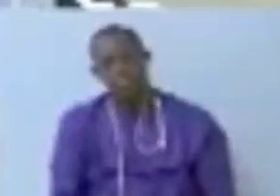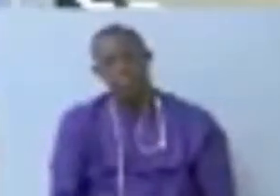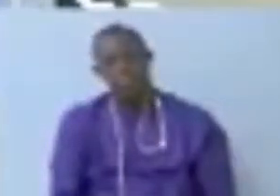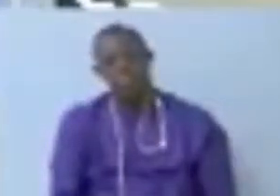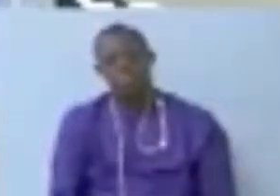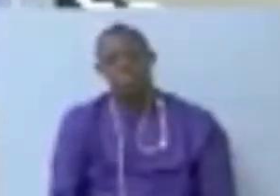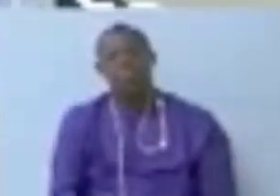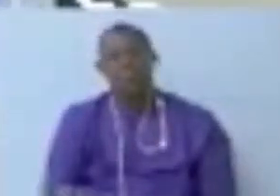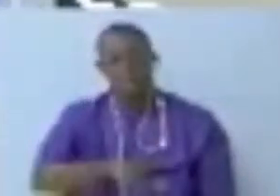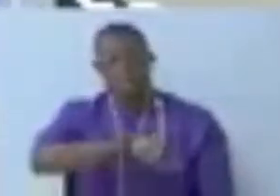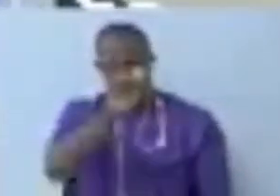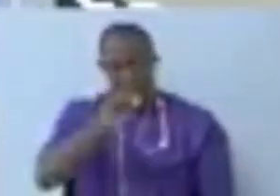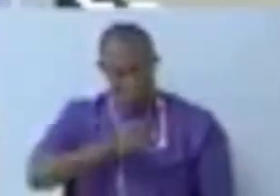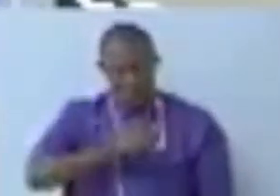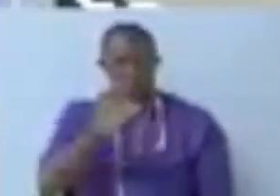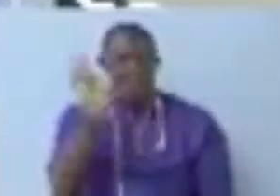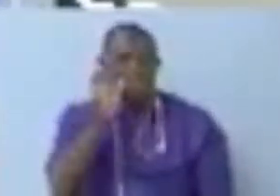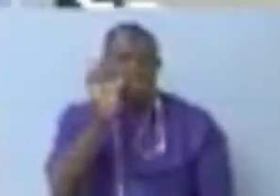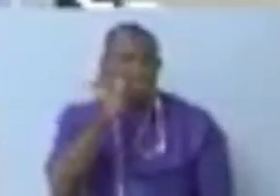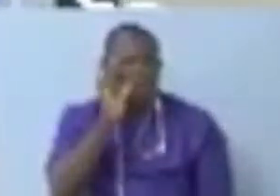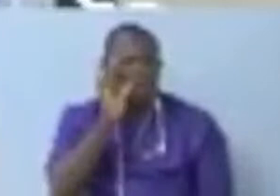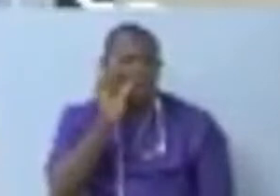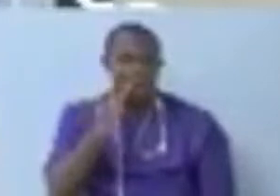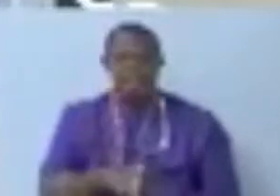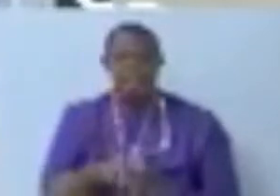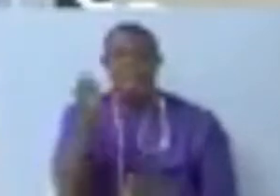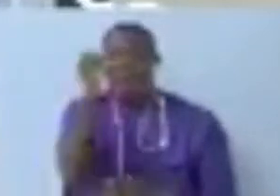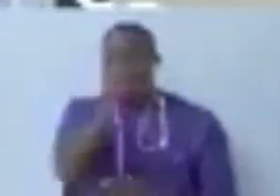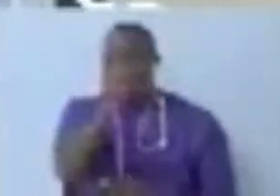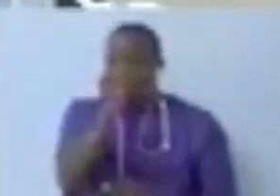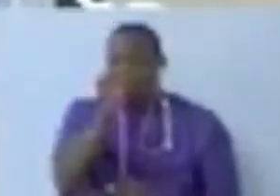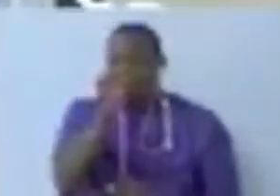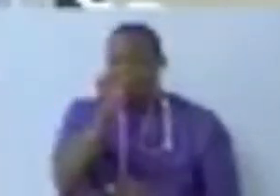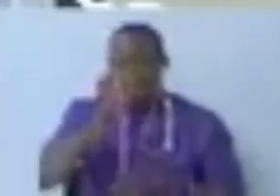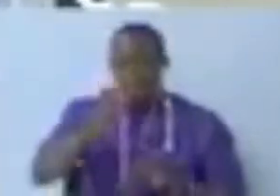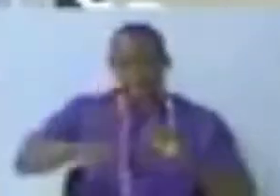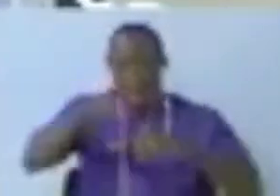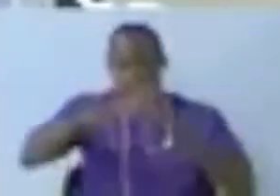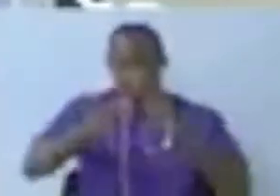And he answered, because after we did all the work,